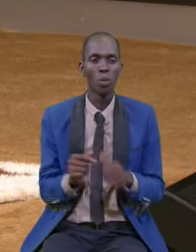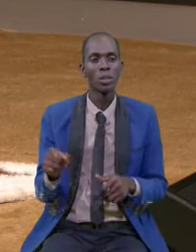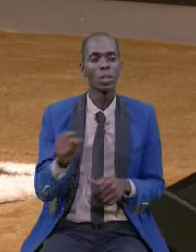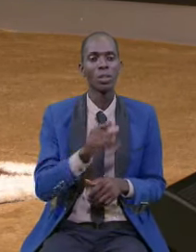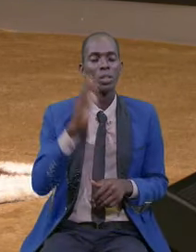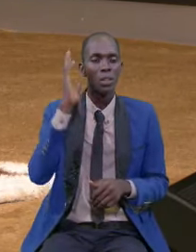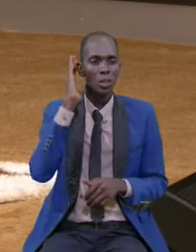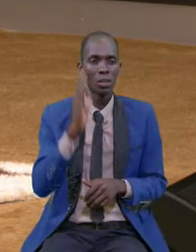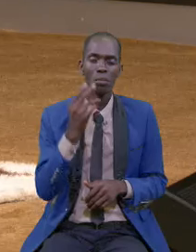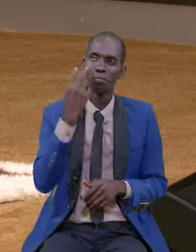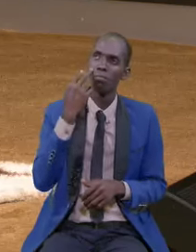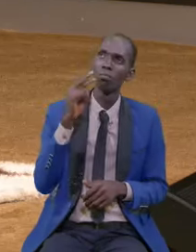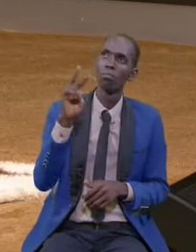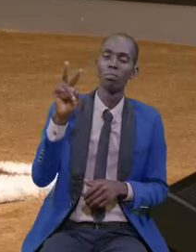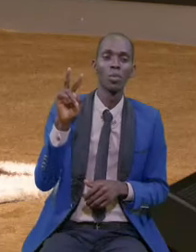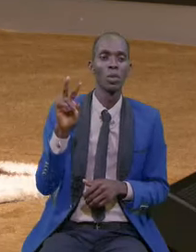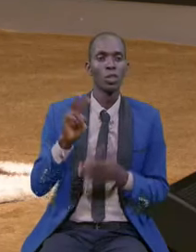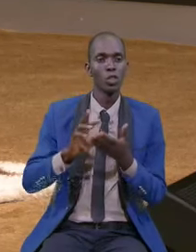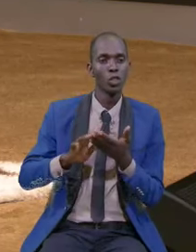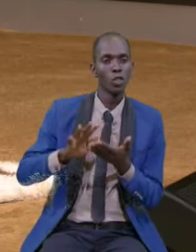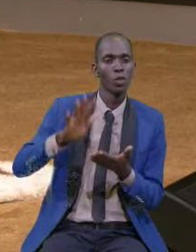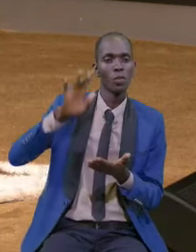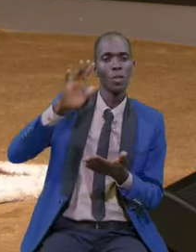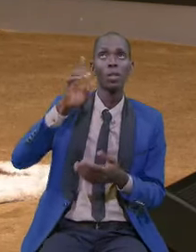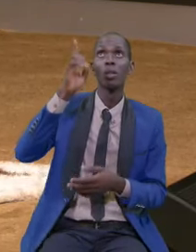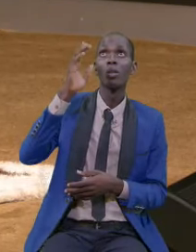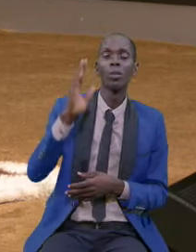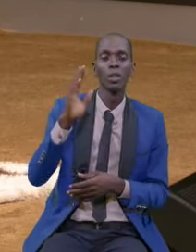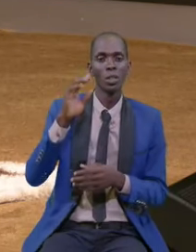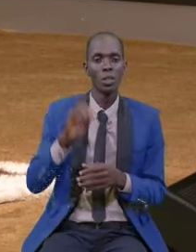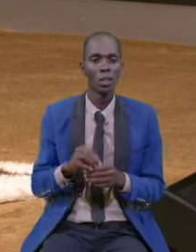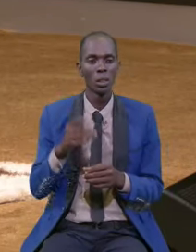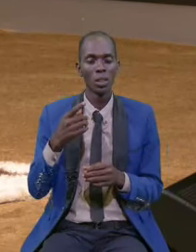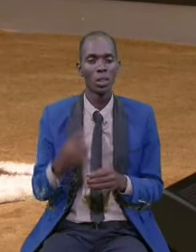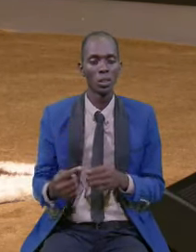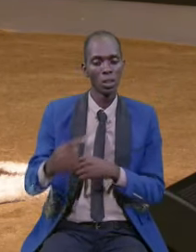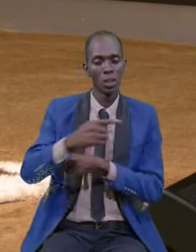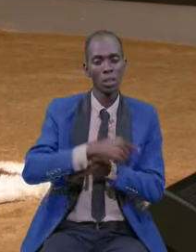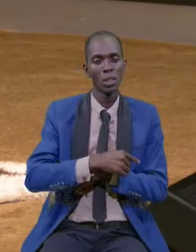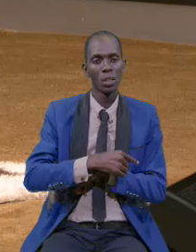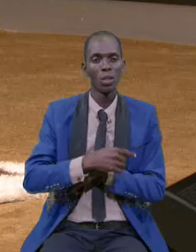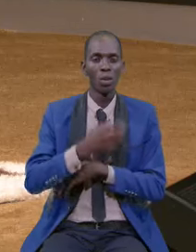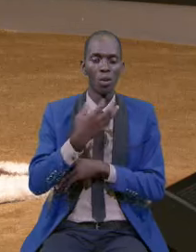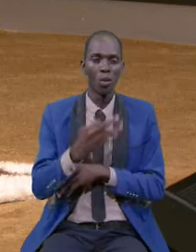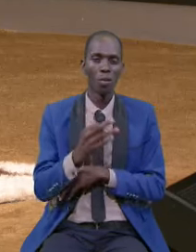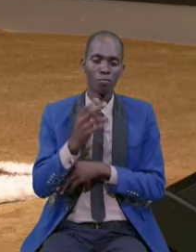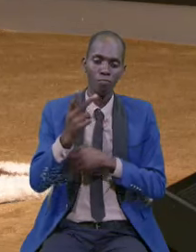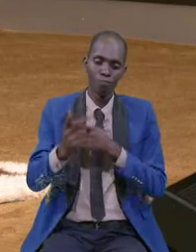shall behold, glorify God in the day